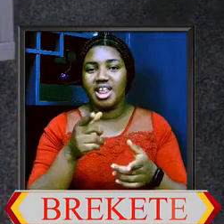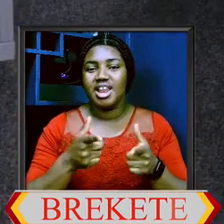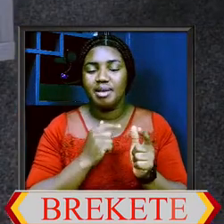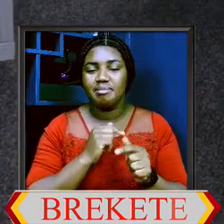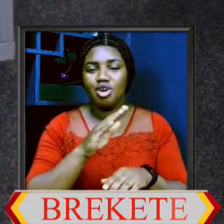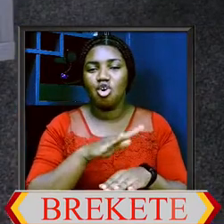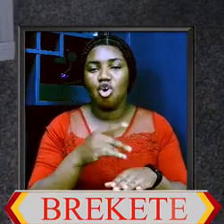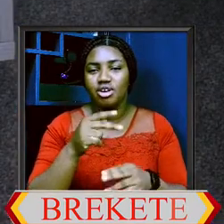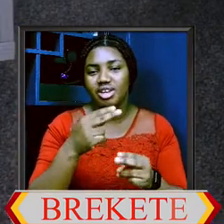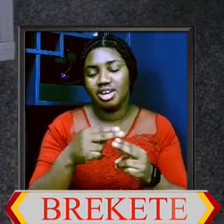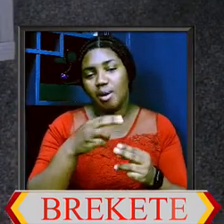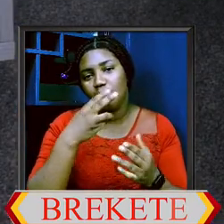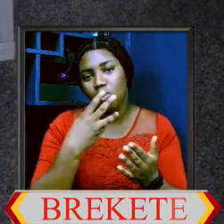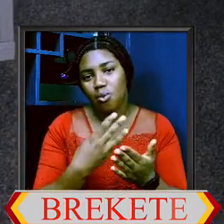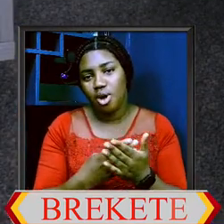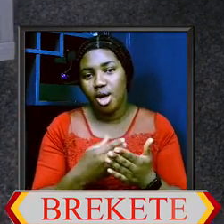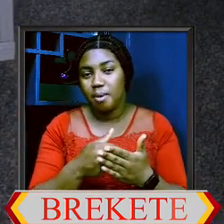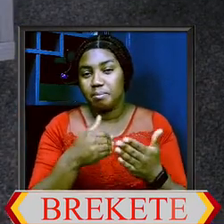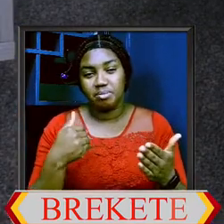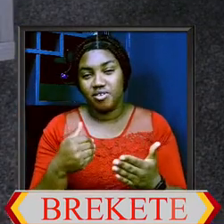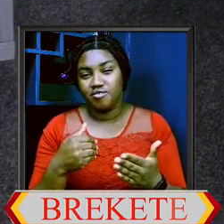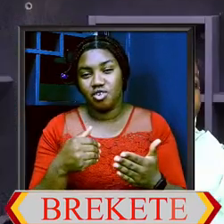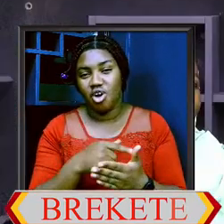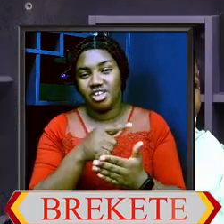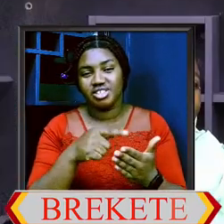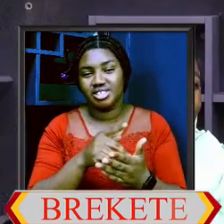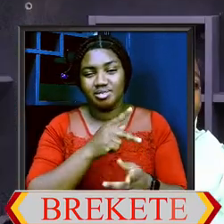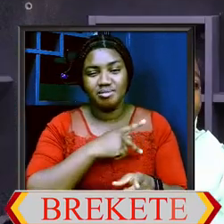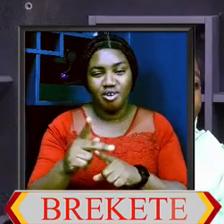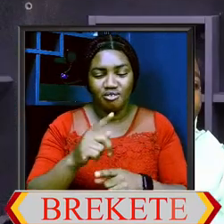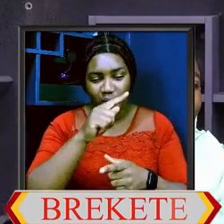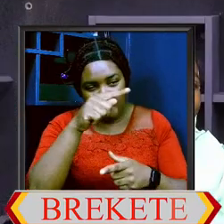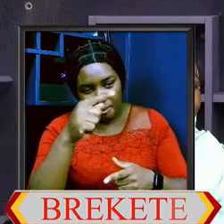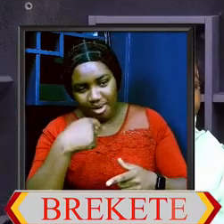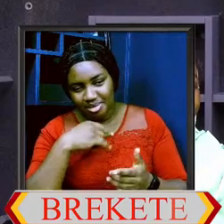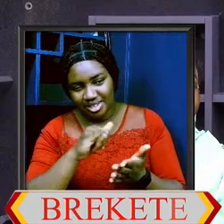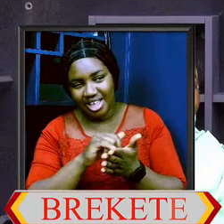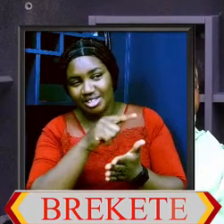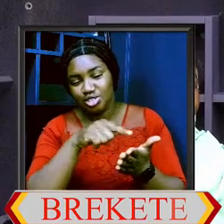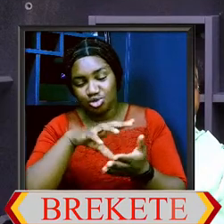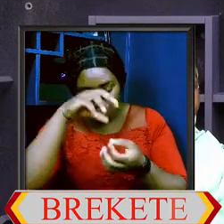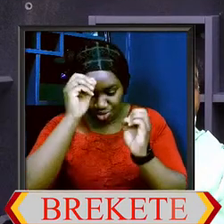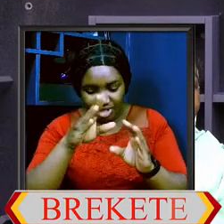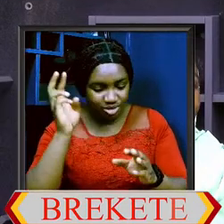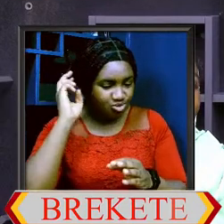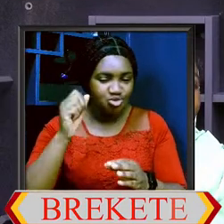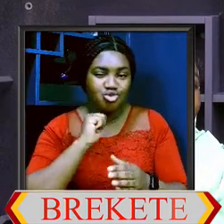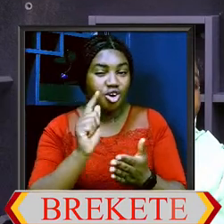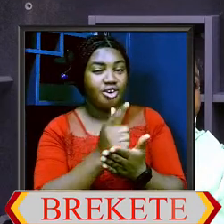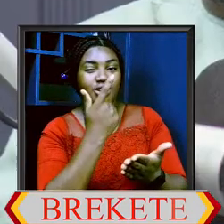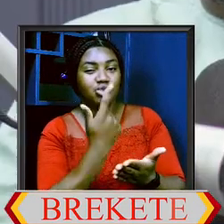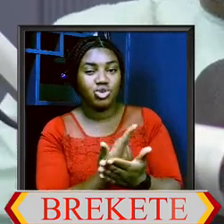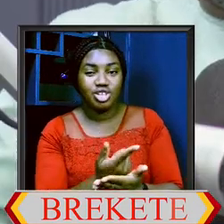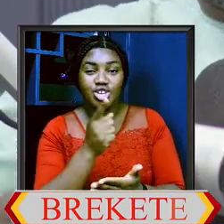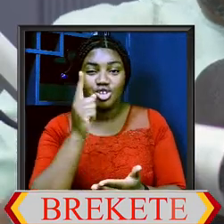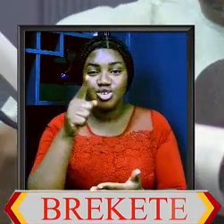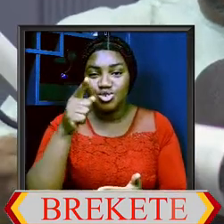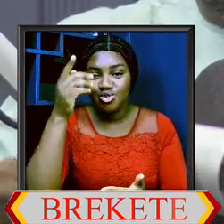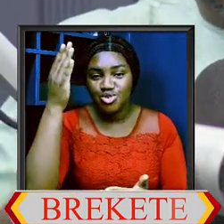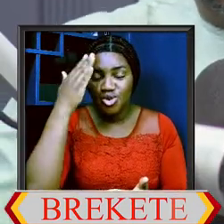Pro just Mark me say this student cannot graduate you no no you know we